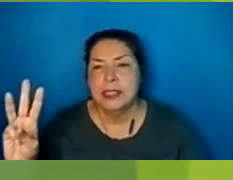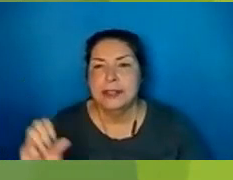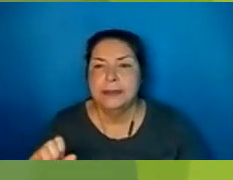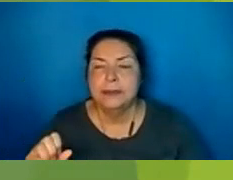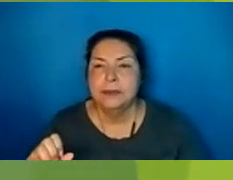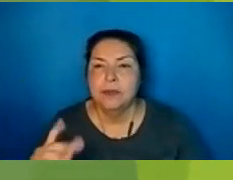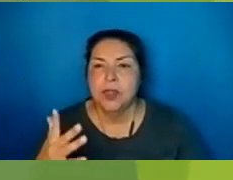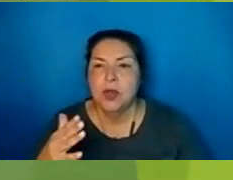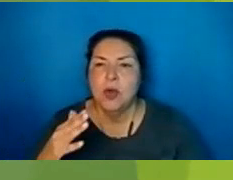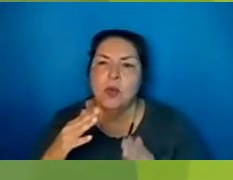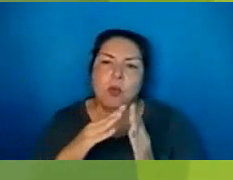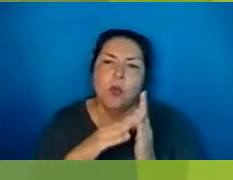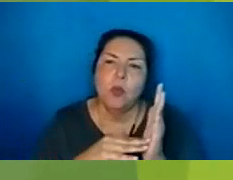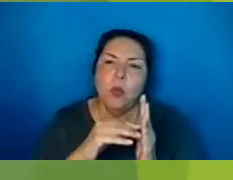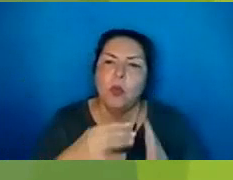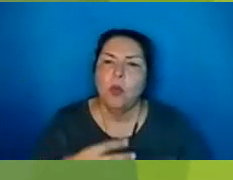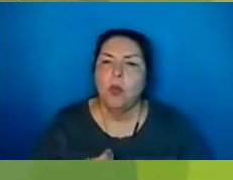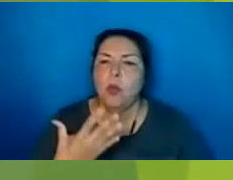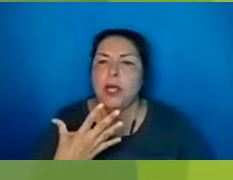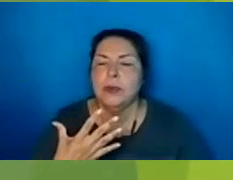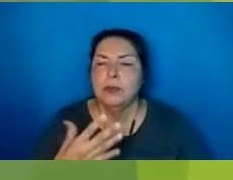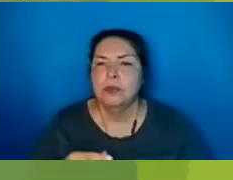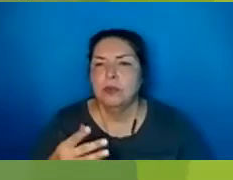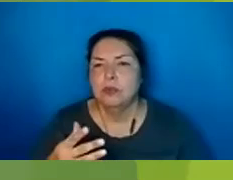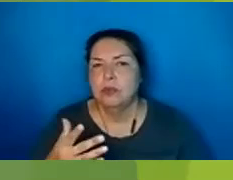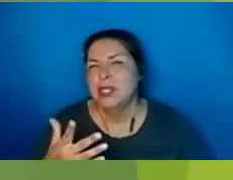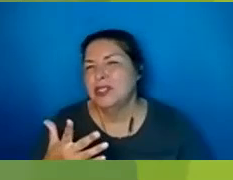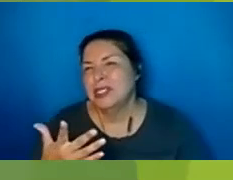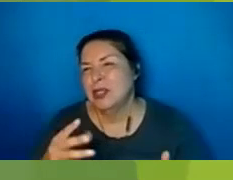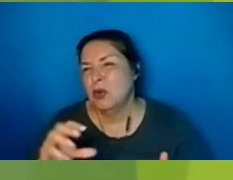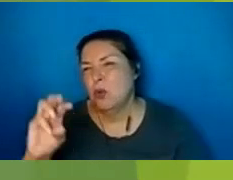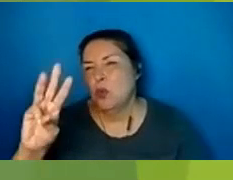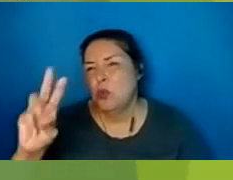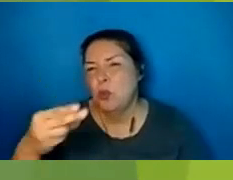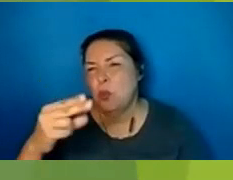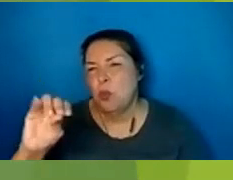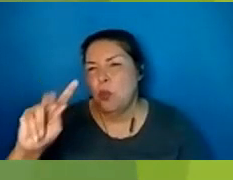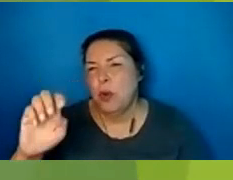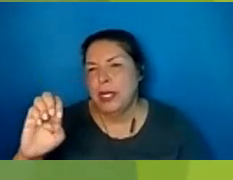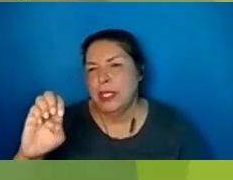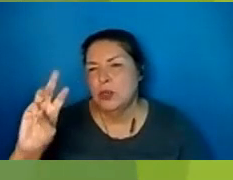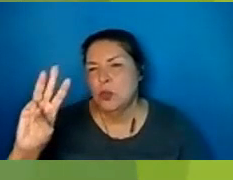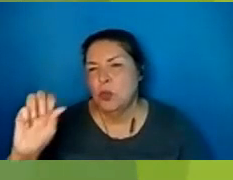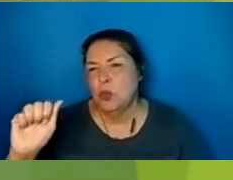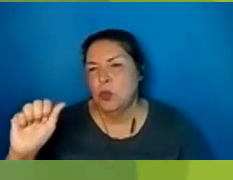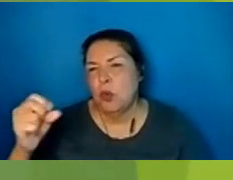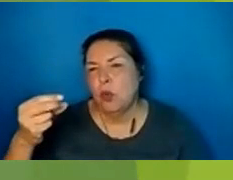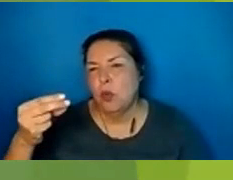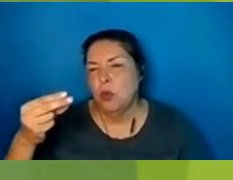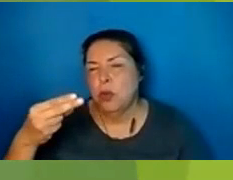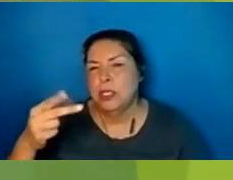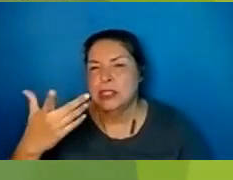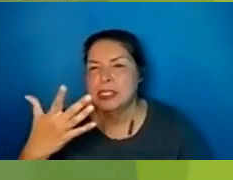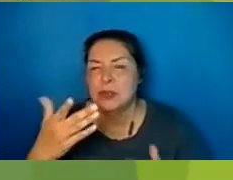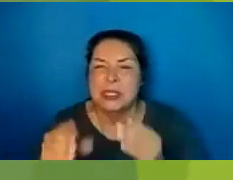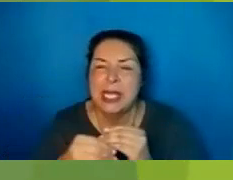a whitewash would be a coating that they sometimes put on an adobe wall. The whitewash in